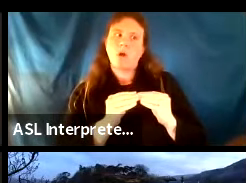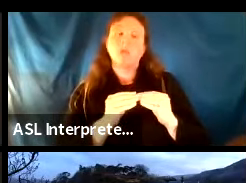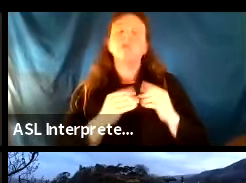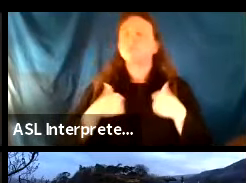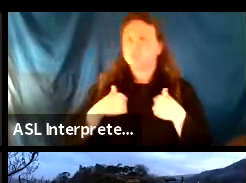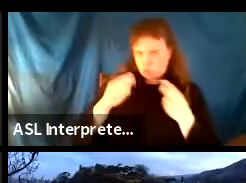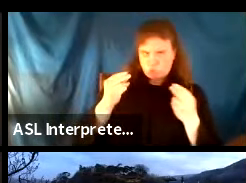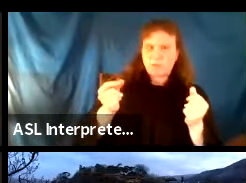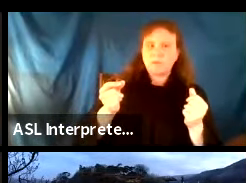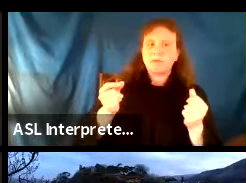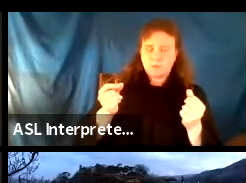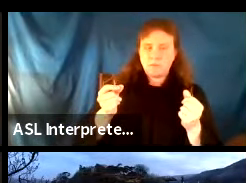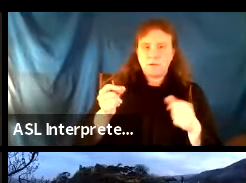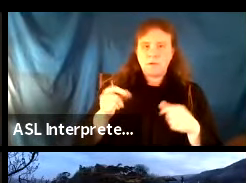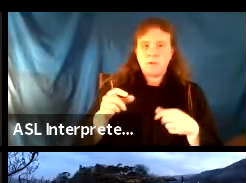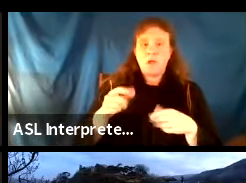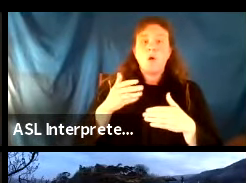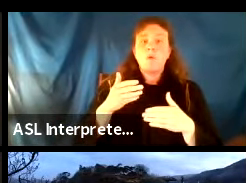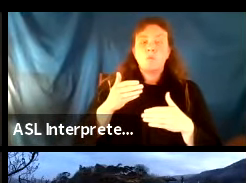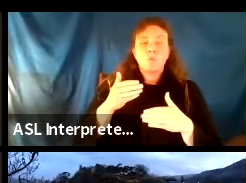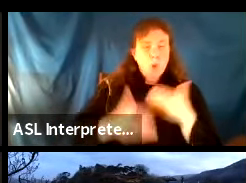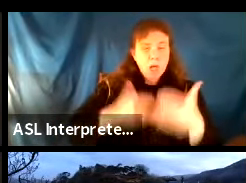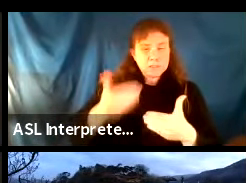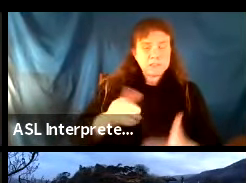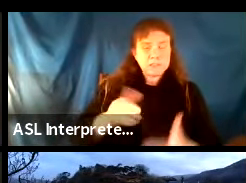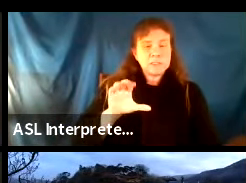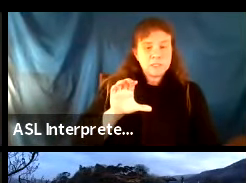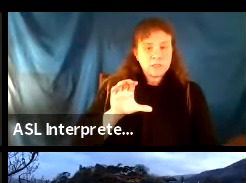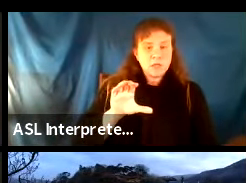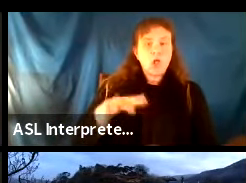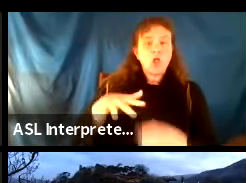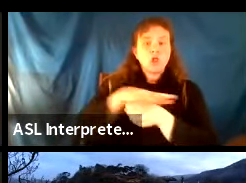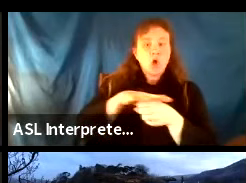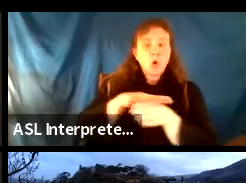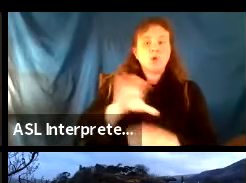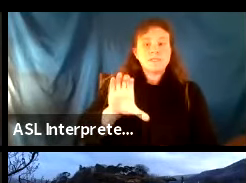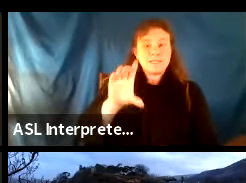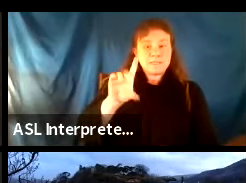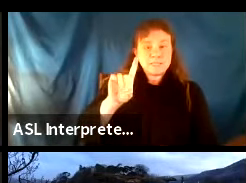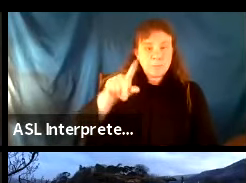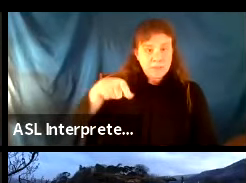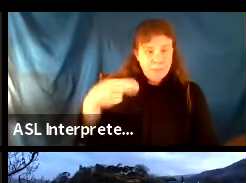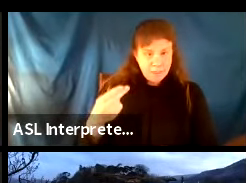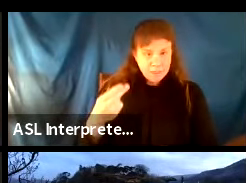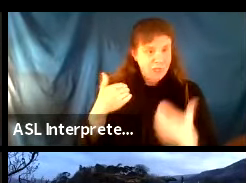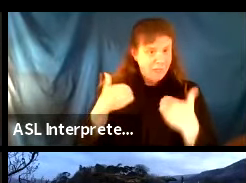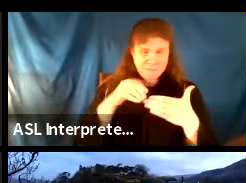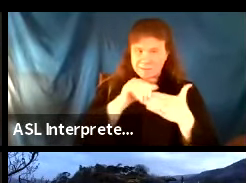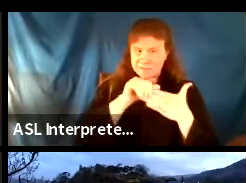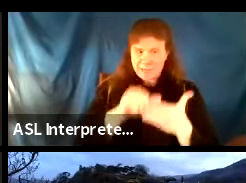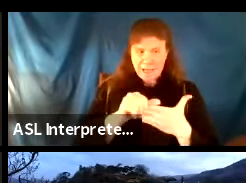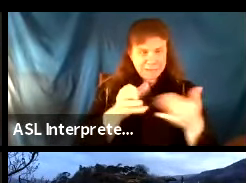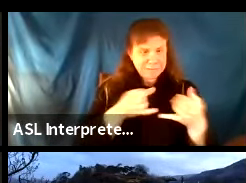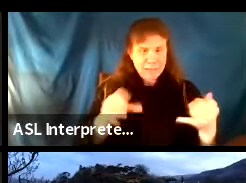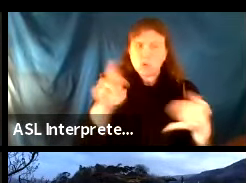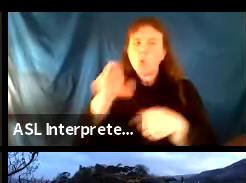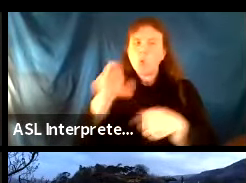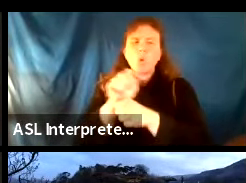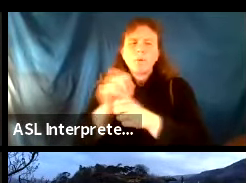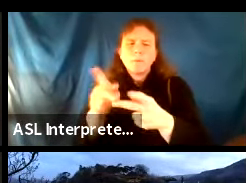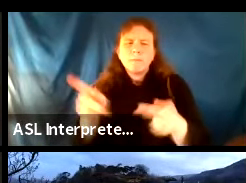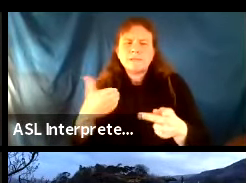quick. So the process would be CDPH or local CDPH has the guidelines, or is it the work site that has the